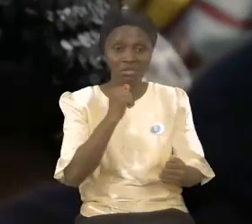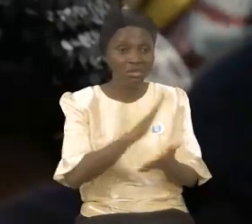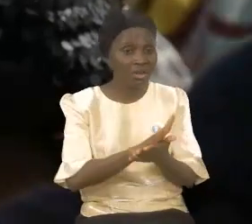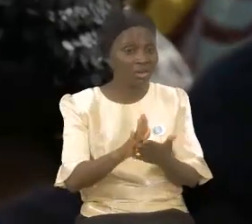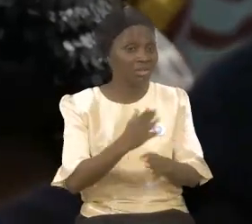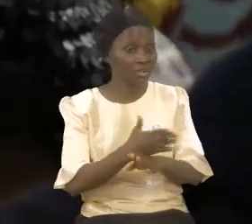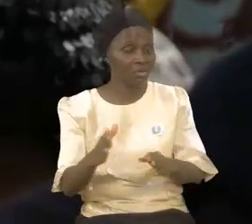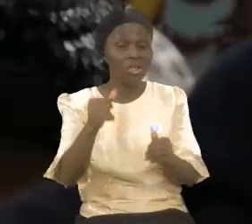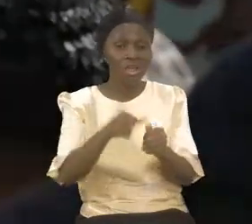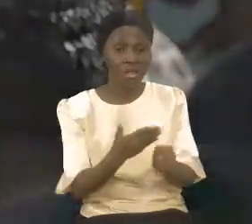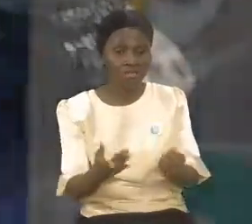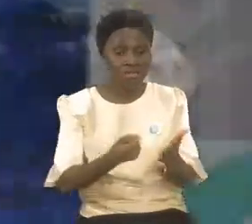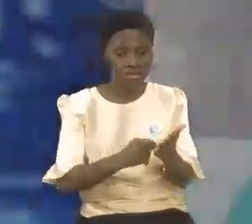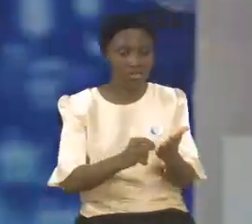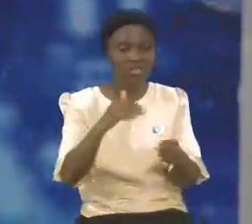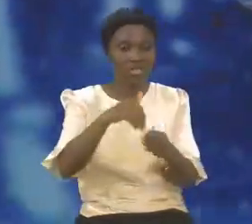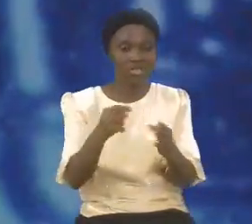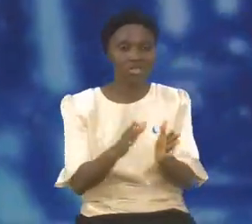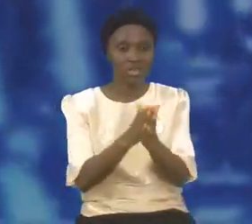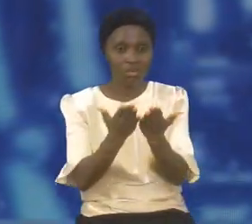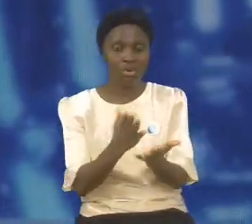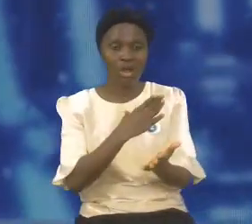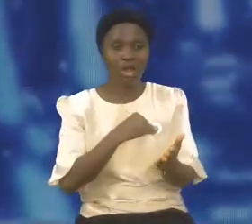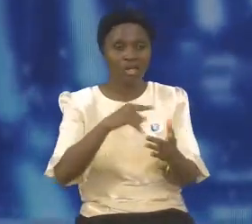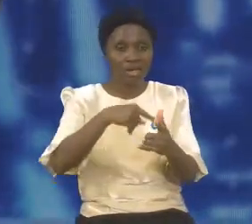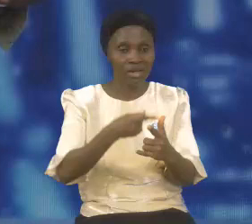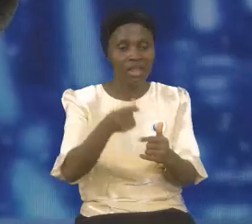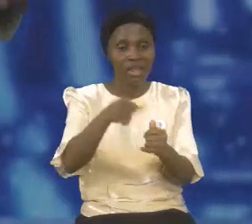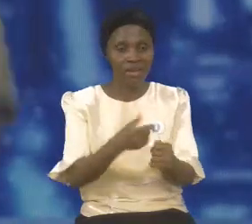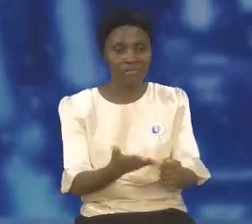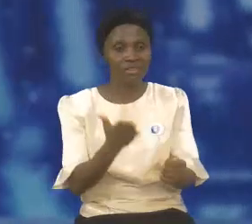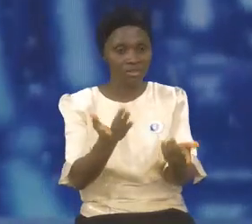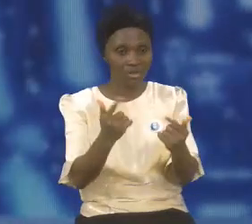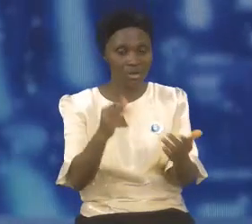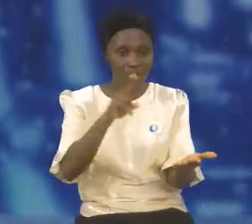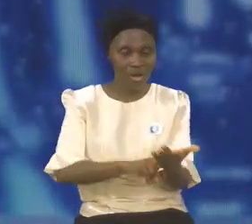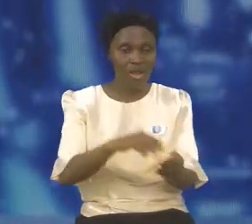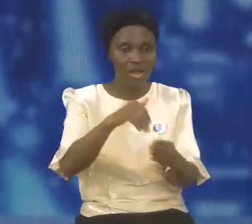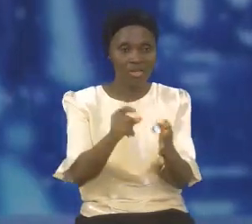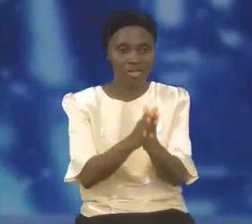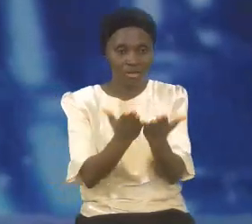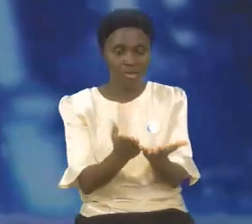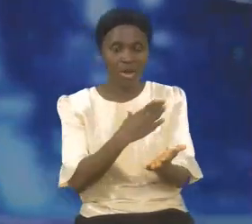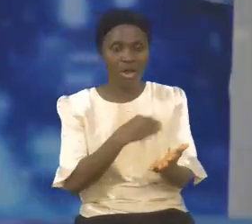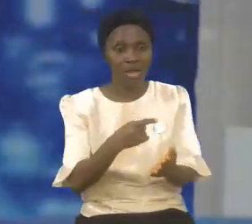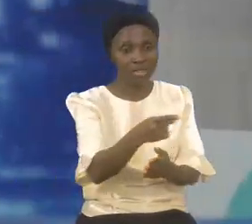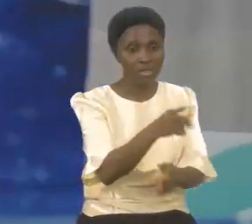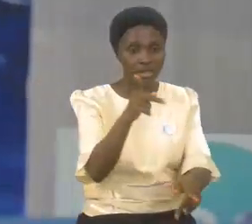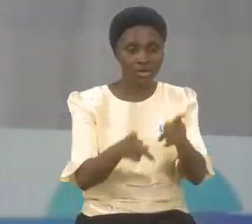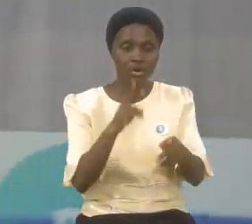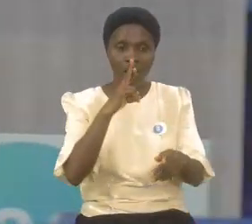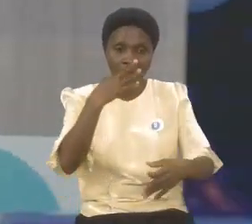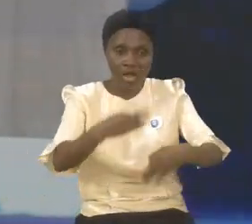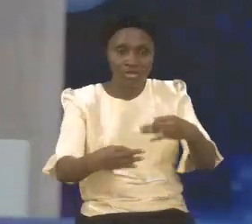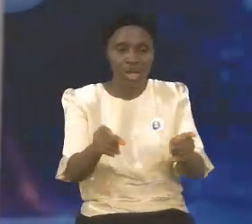book. And as everything then comes into the book, and they are judged according to those things that were written in